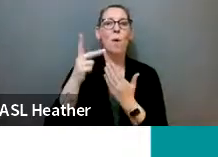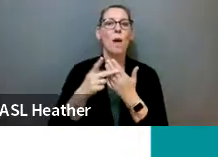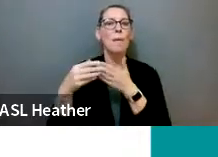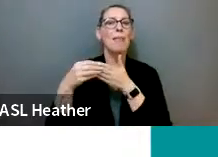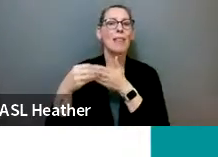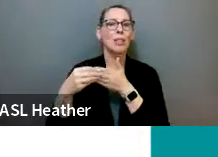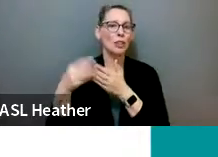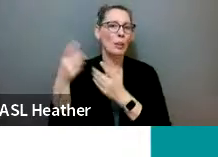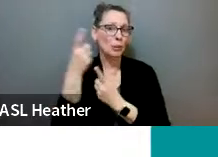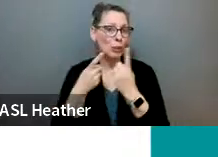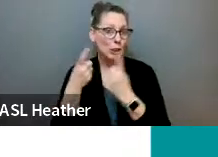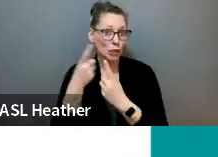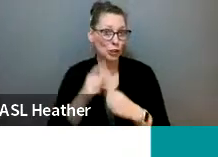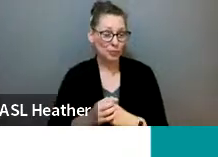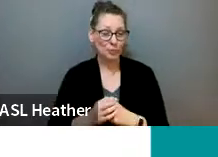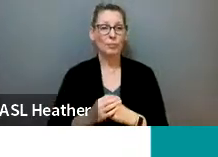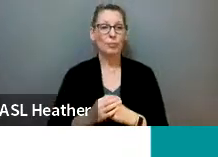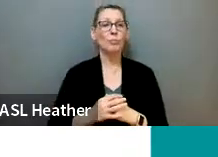to consider.